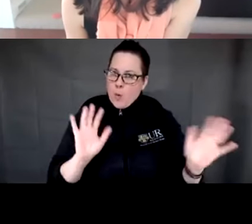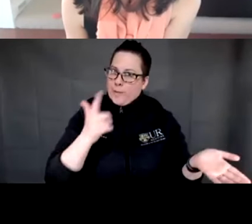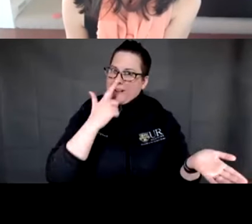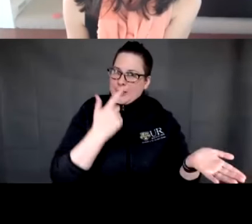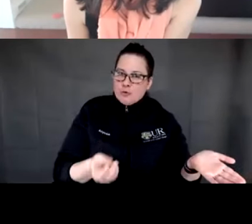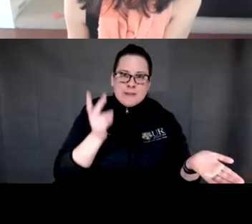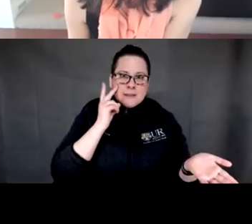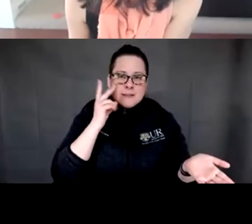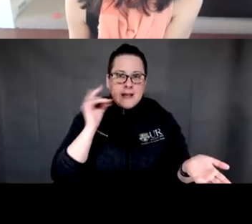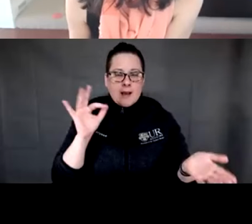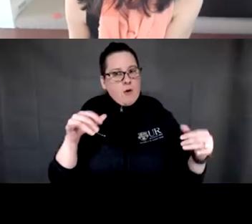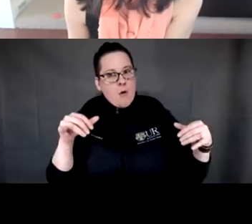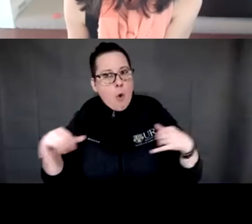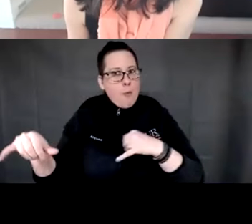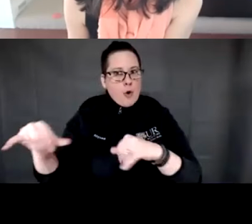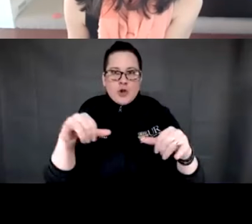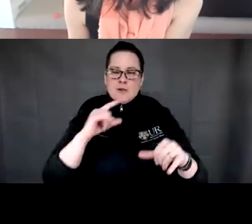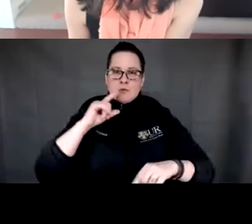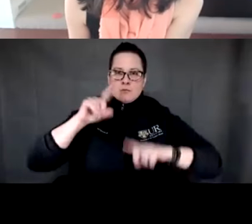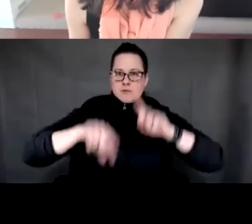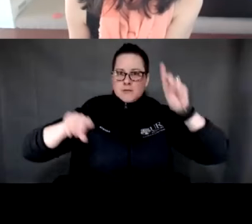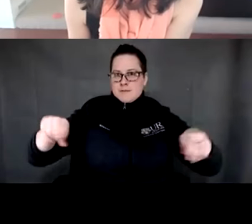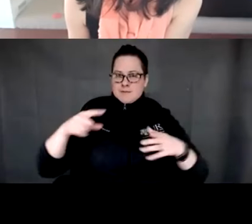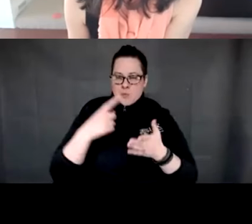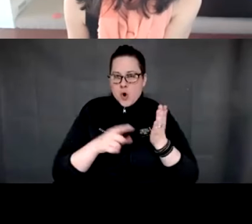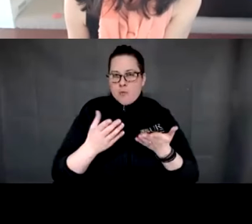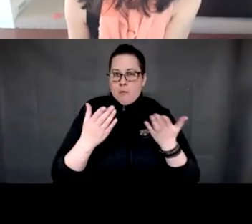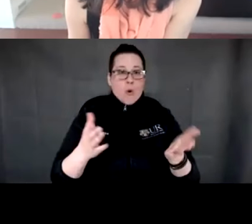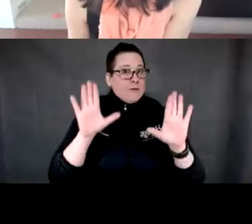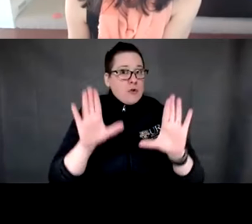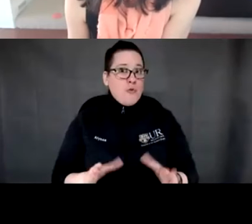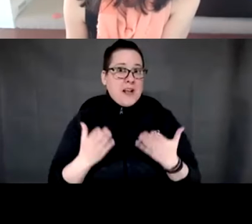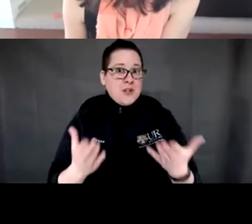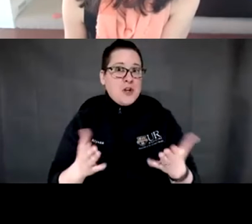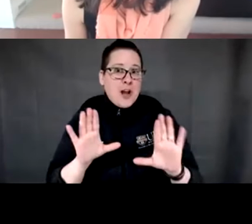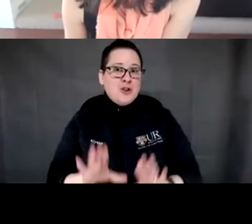see whether it's a homogeneous or a heterogeneous, as you propose, change. It's a great suggestion. Thanks.